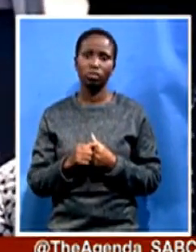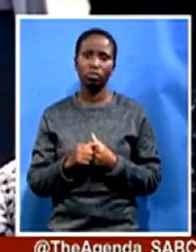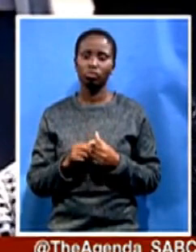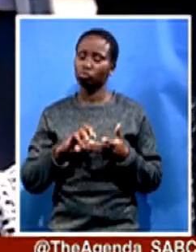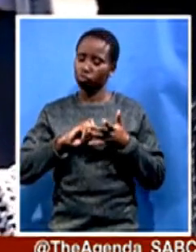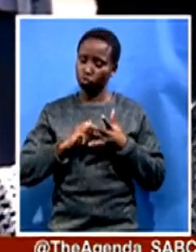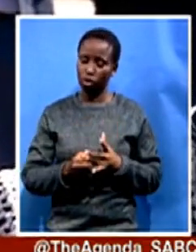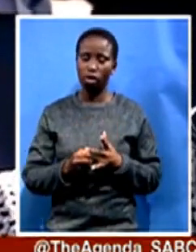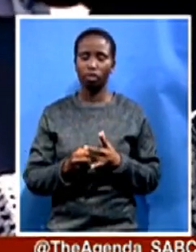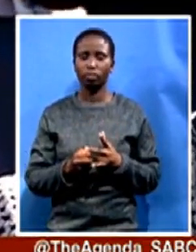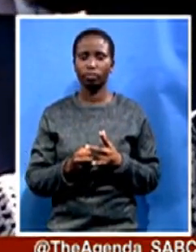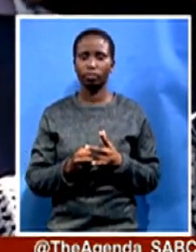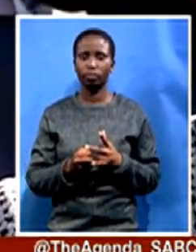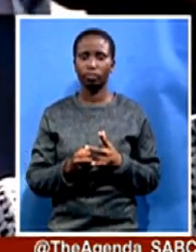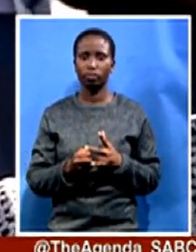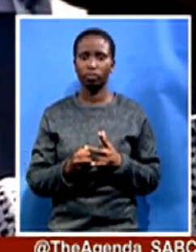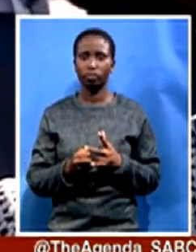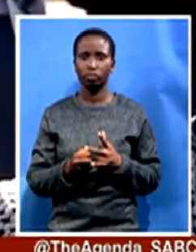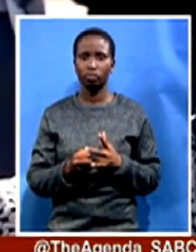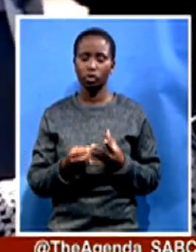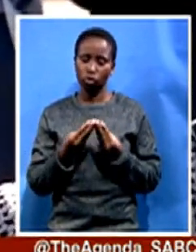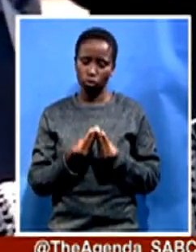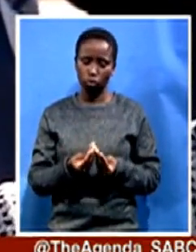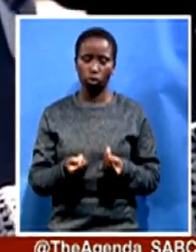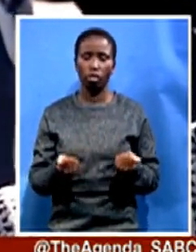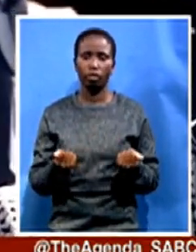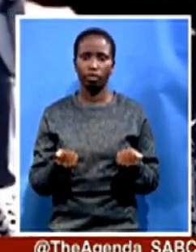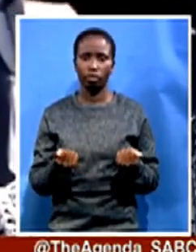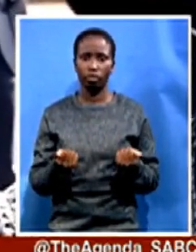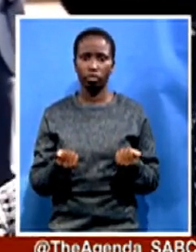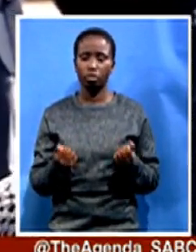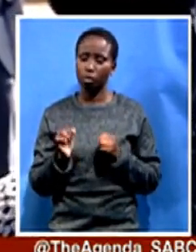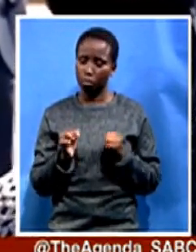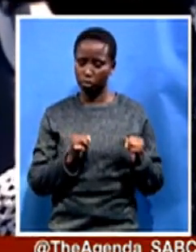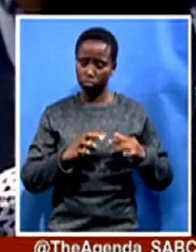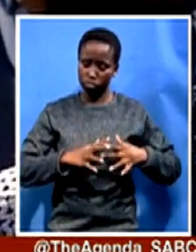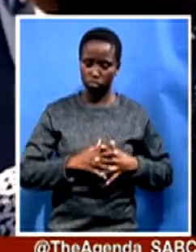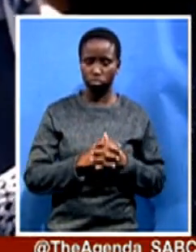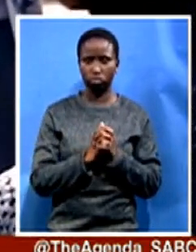of keeping together and keeping the stability